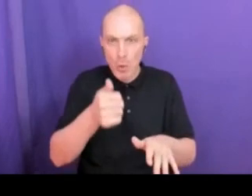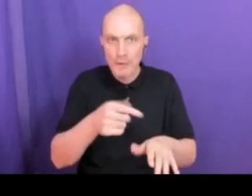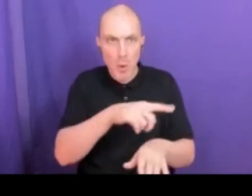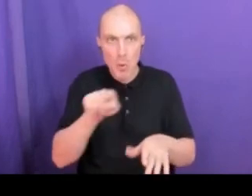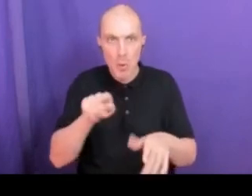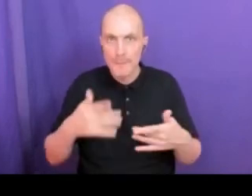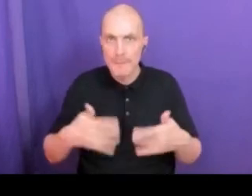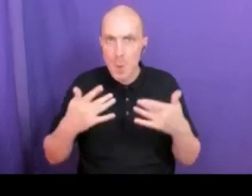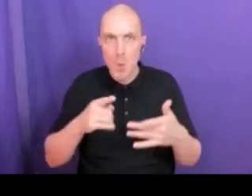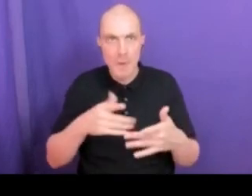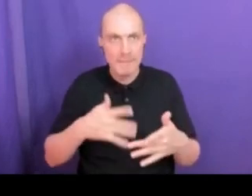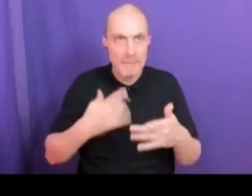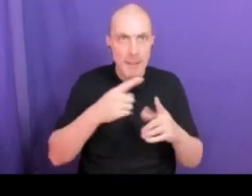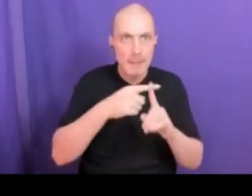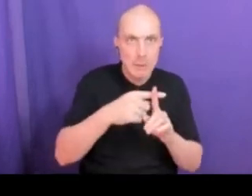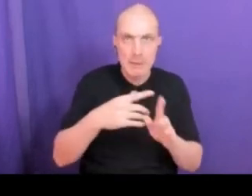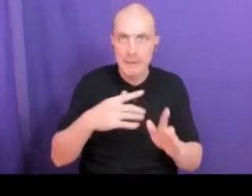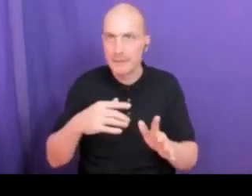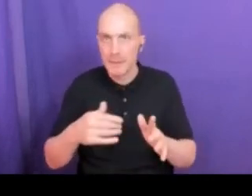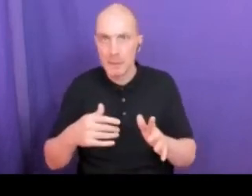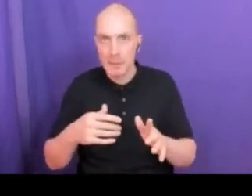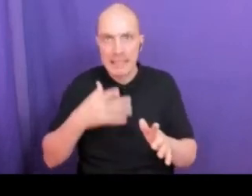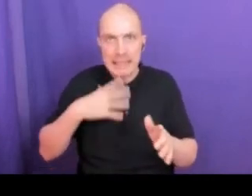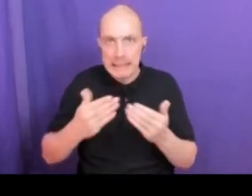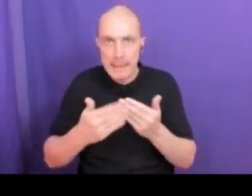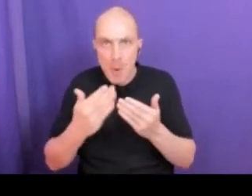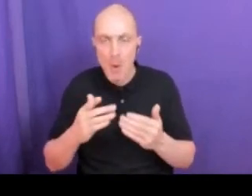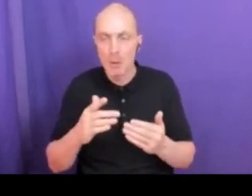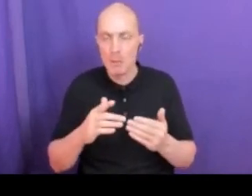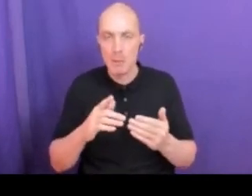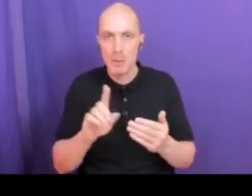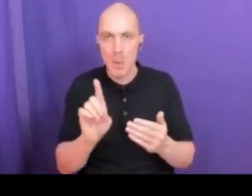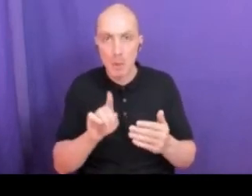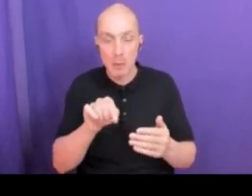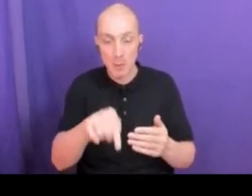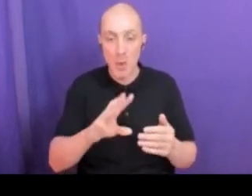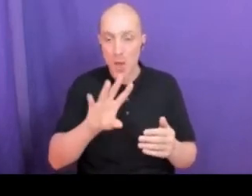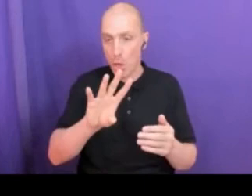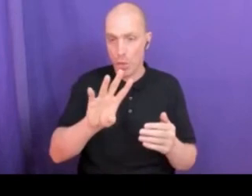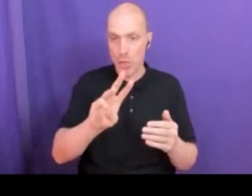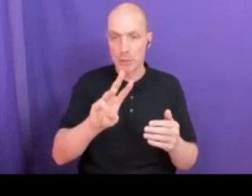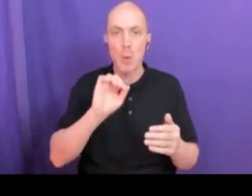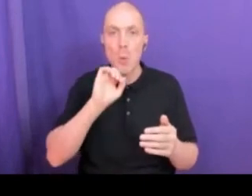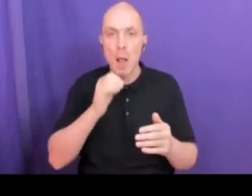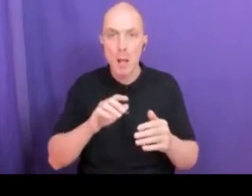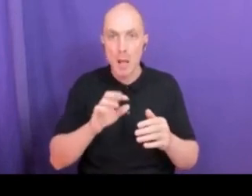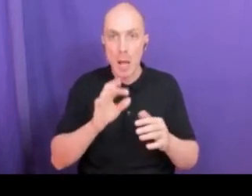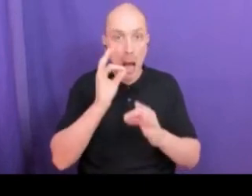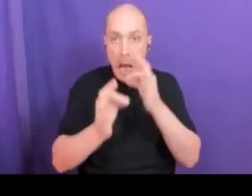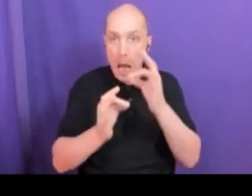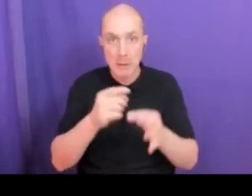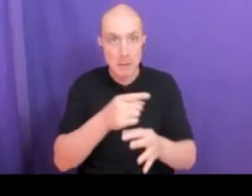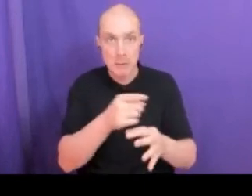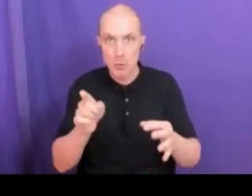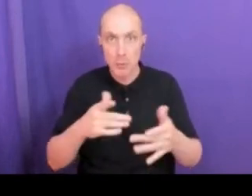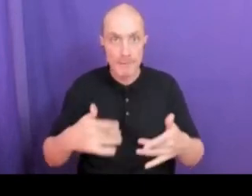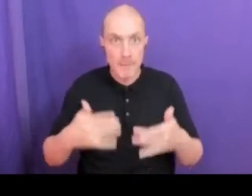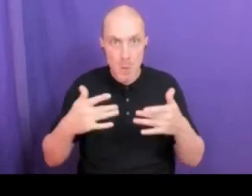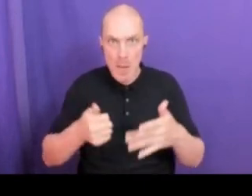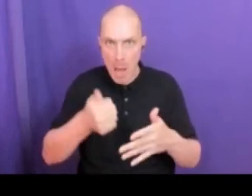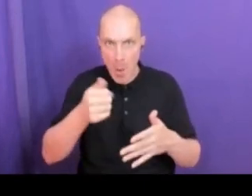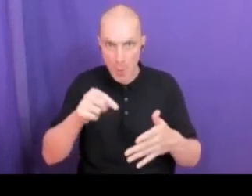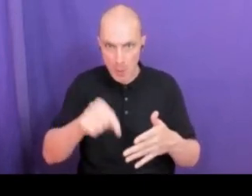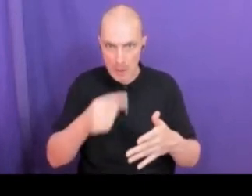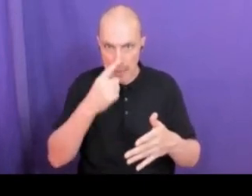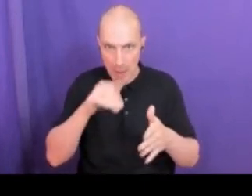session on Thursday, where we're going to ask your thoughts on some of our plans and how we can build those for the future. So register for that